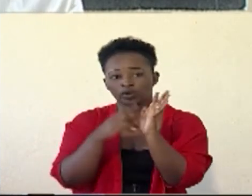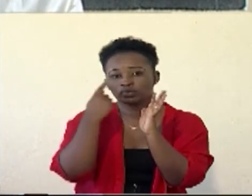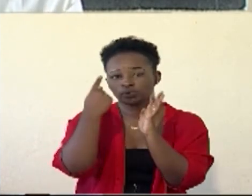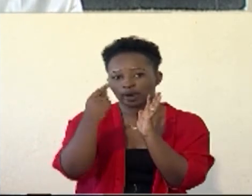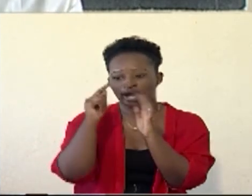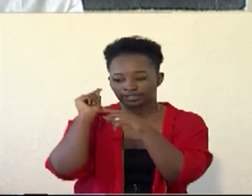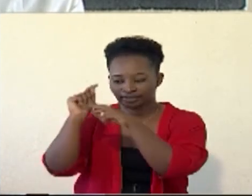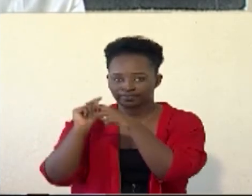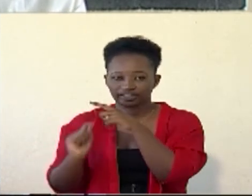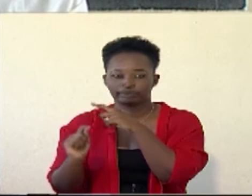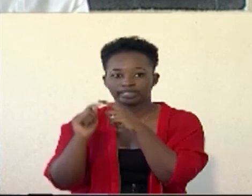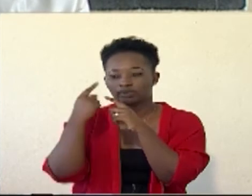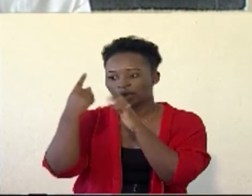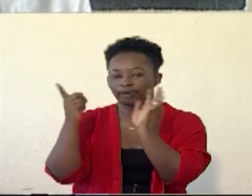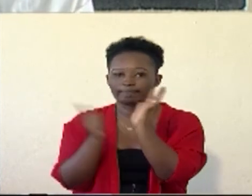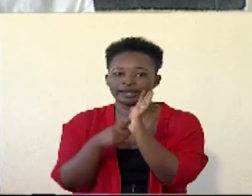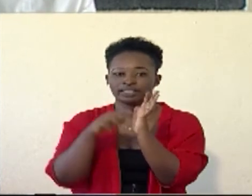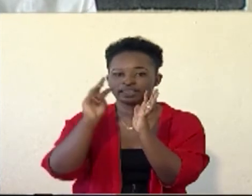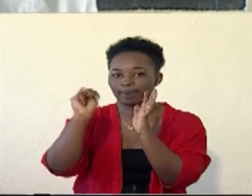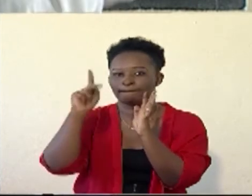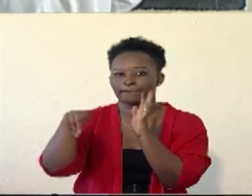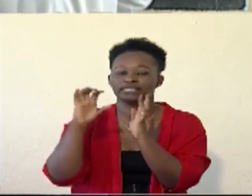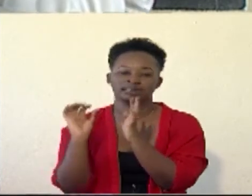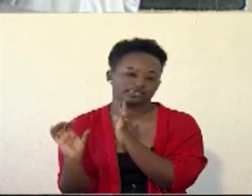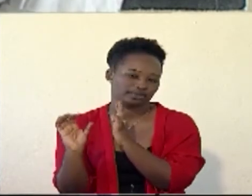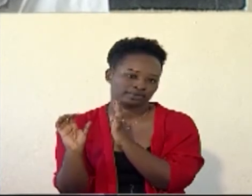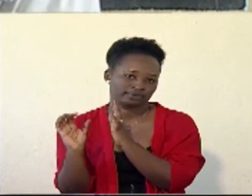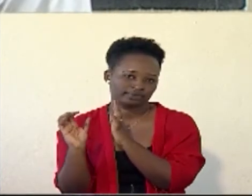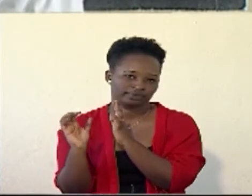1 divided by 1 minus marginal propensity to consume.